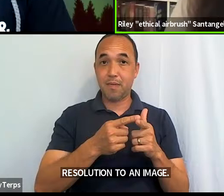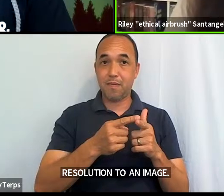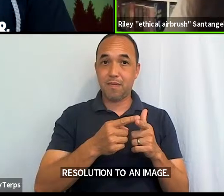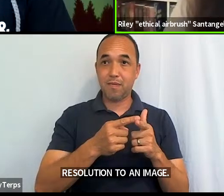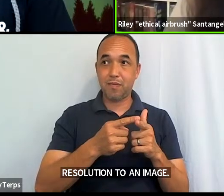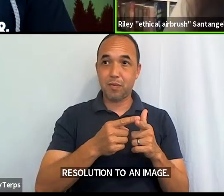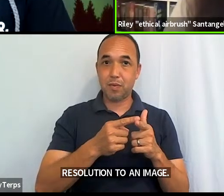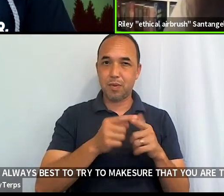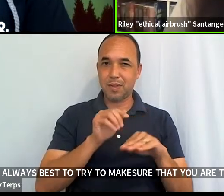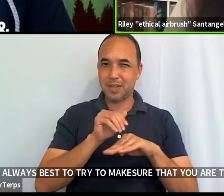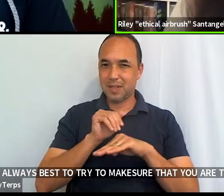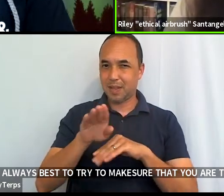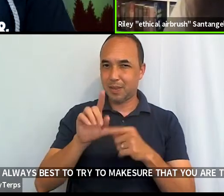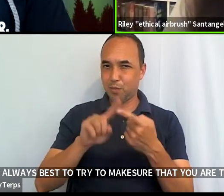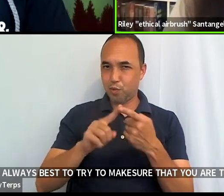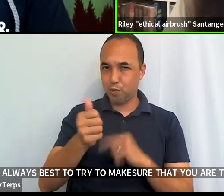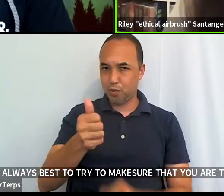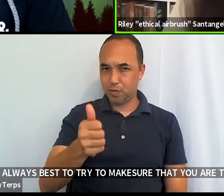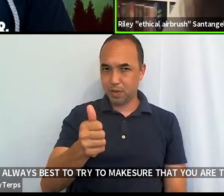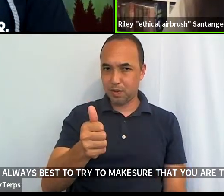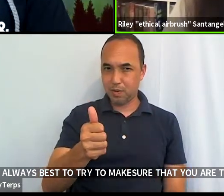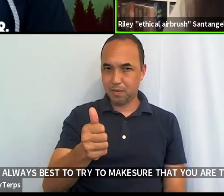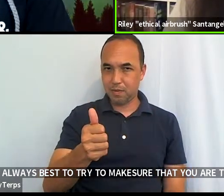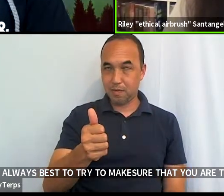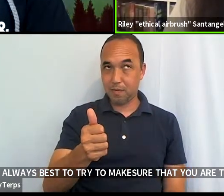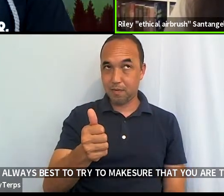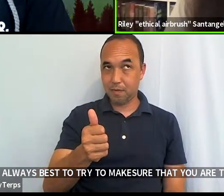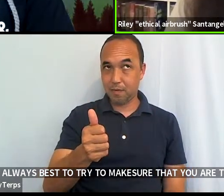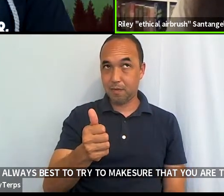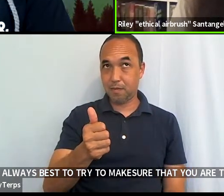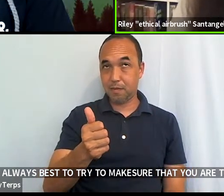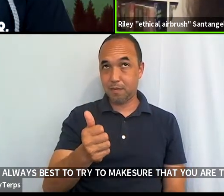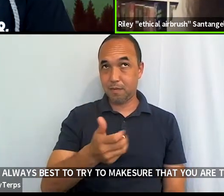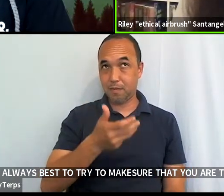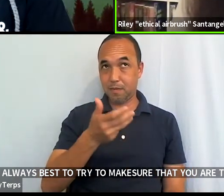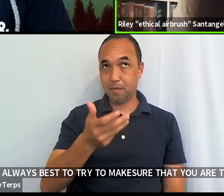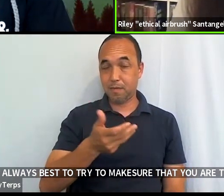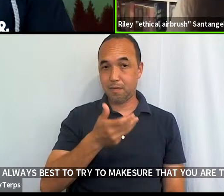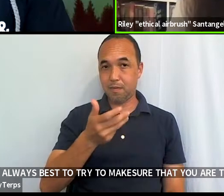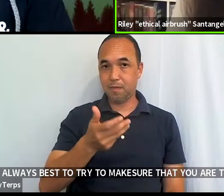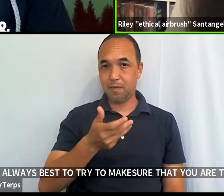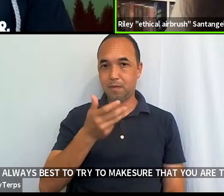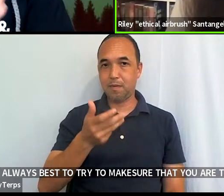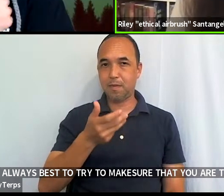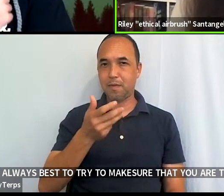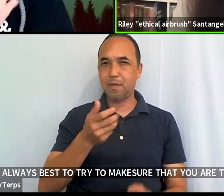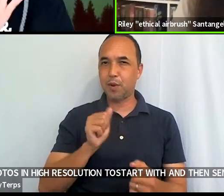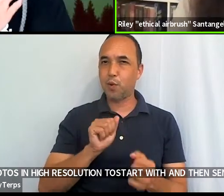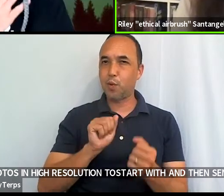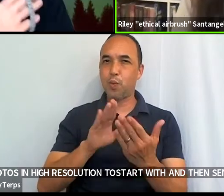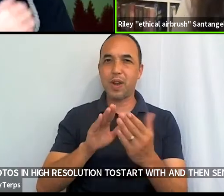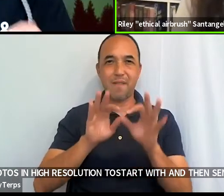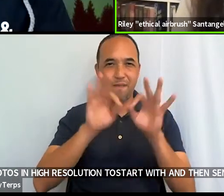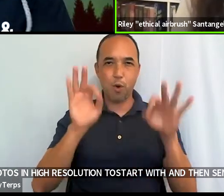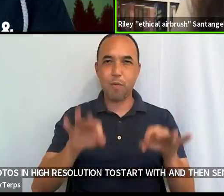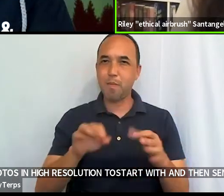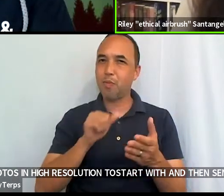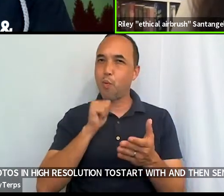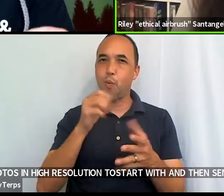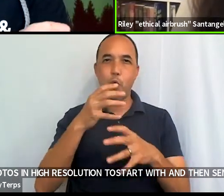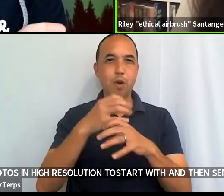them to yourself in a format that's not going to compress it.